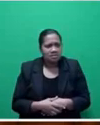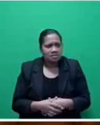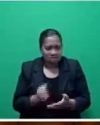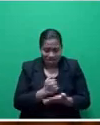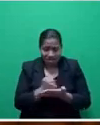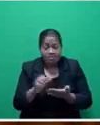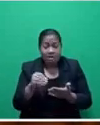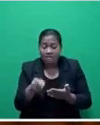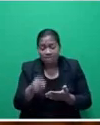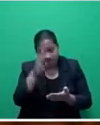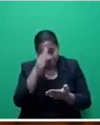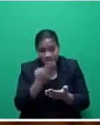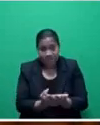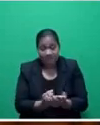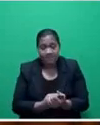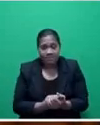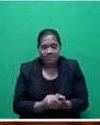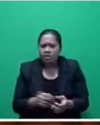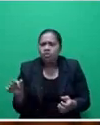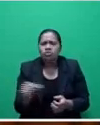There should be a formula. They should work out a formula